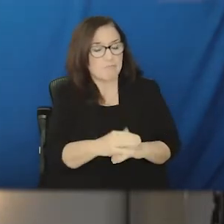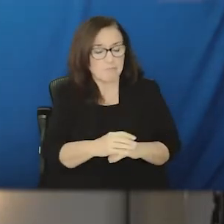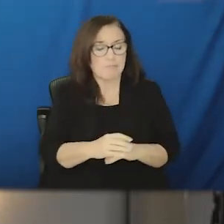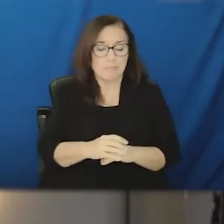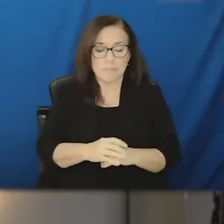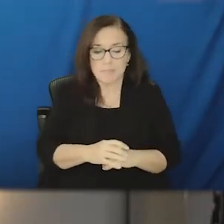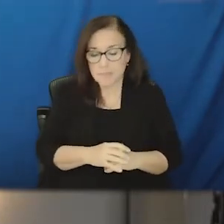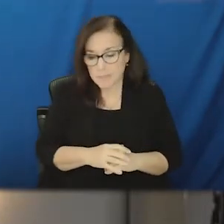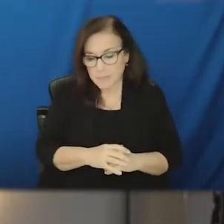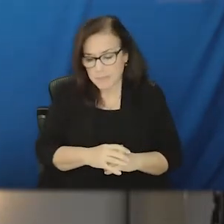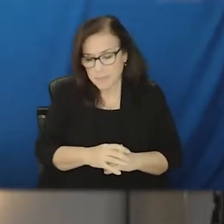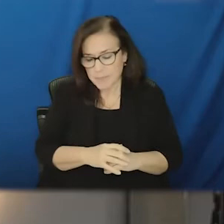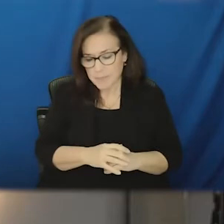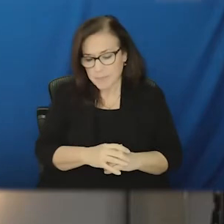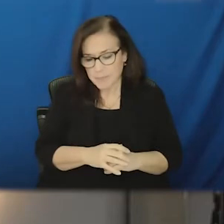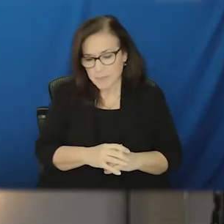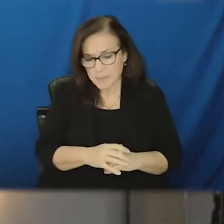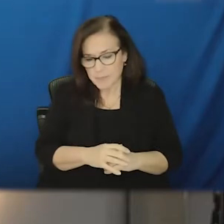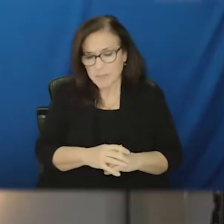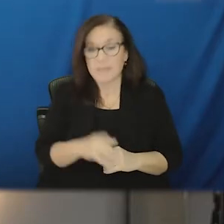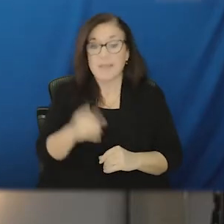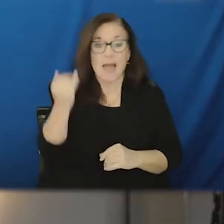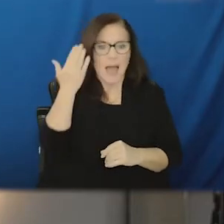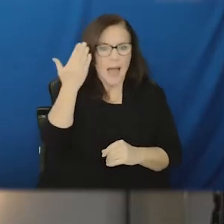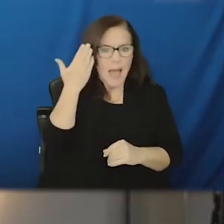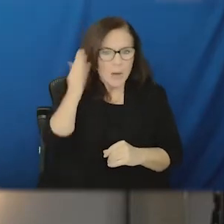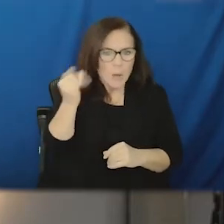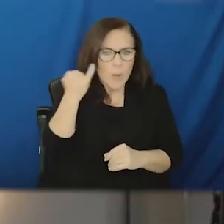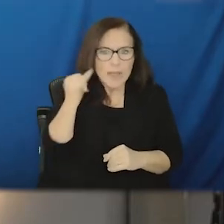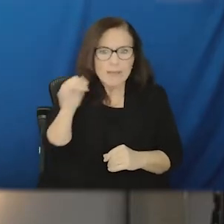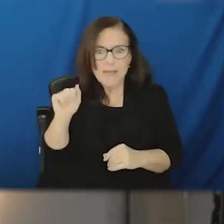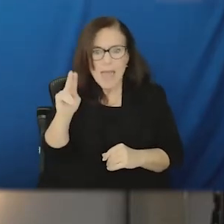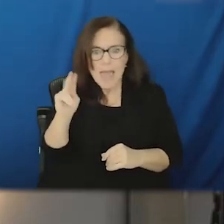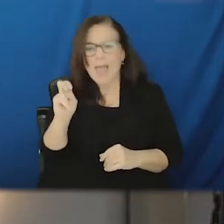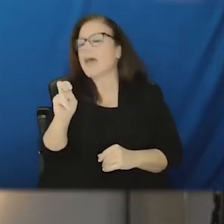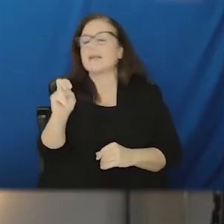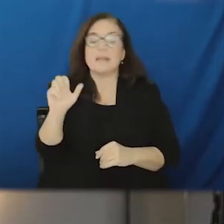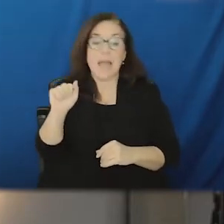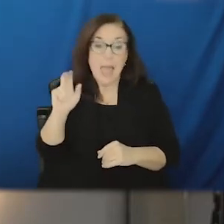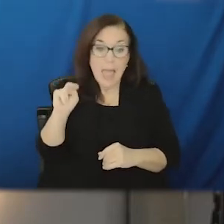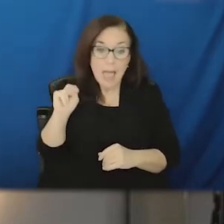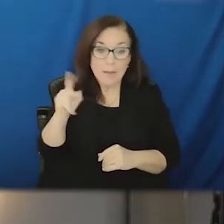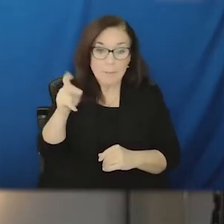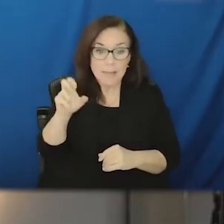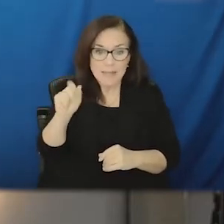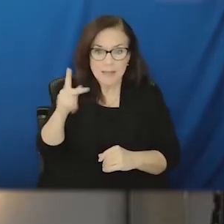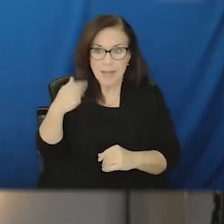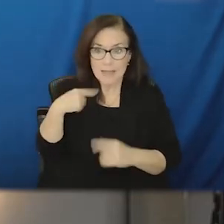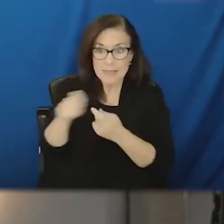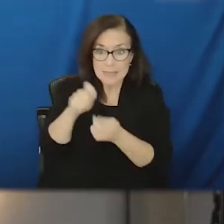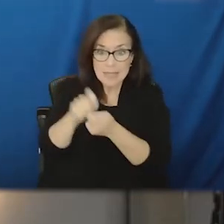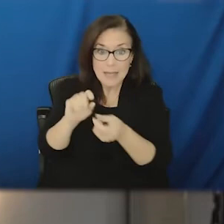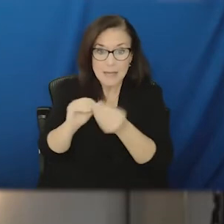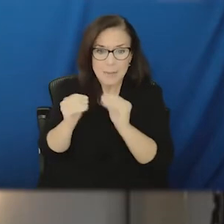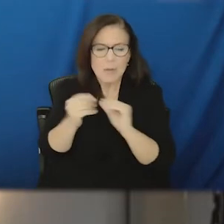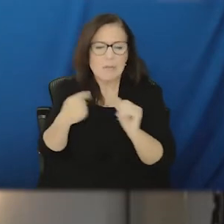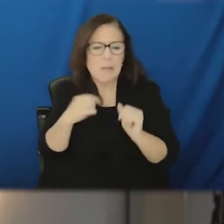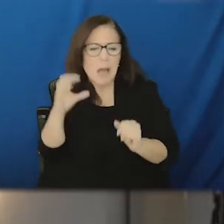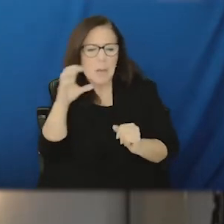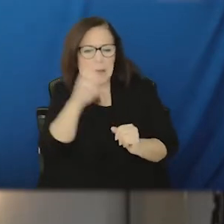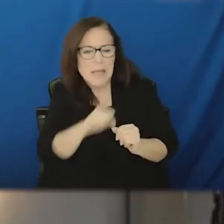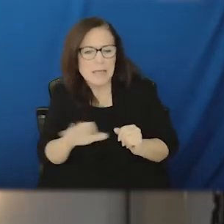if Ann Peak is with us. I'm not sure if she has the exact number. I would, you do not, Ann, have the exact. I would guess it's around